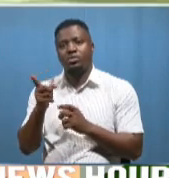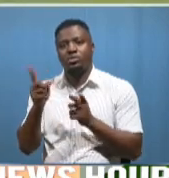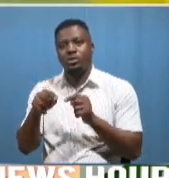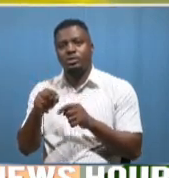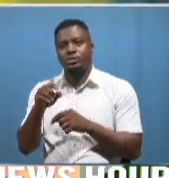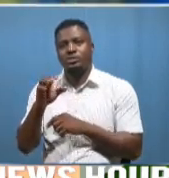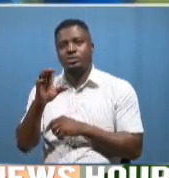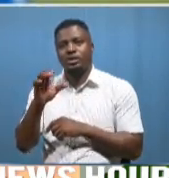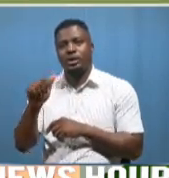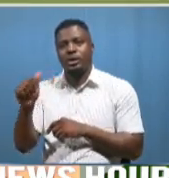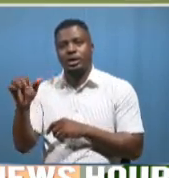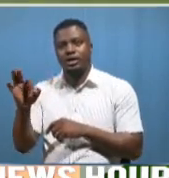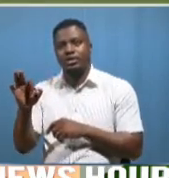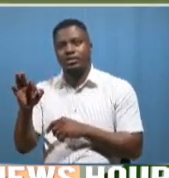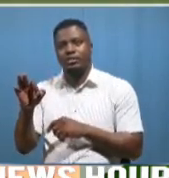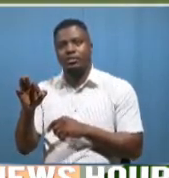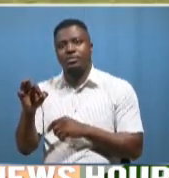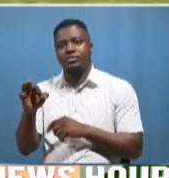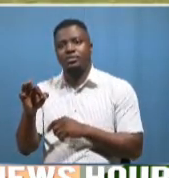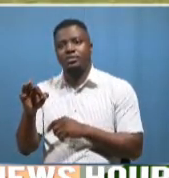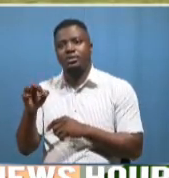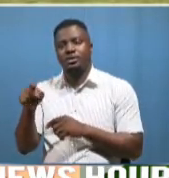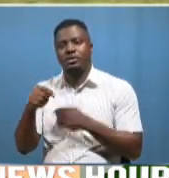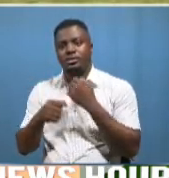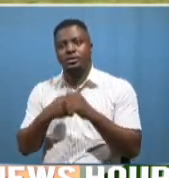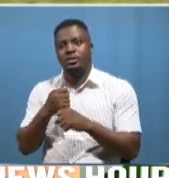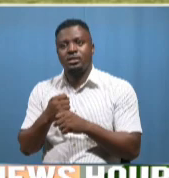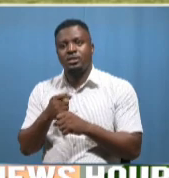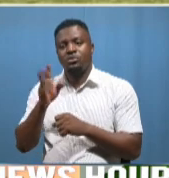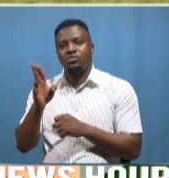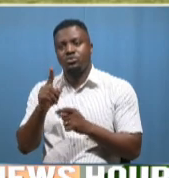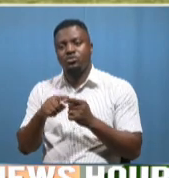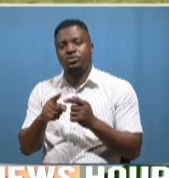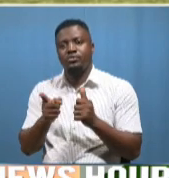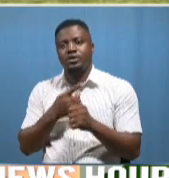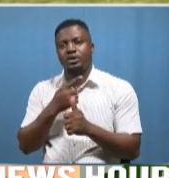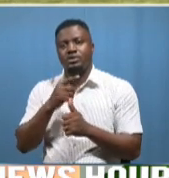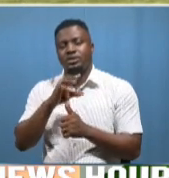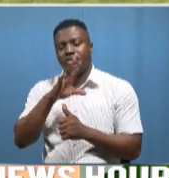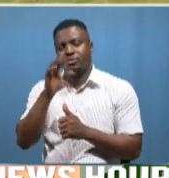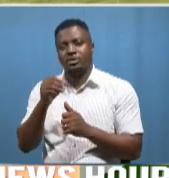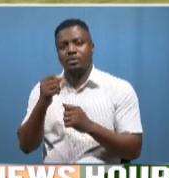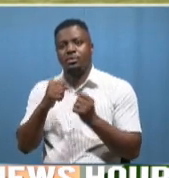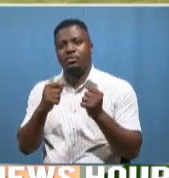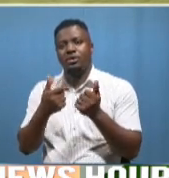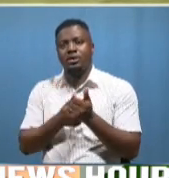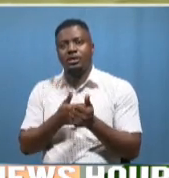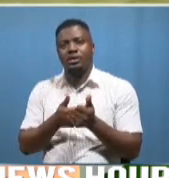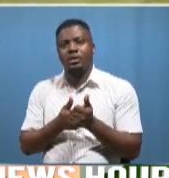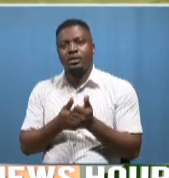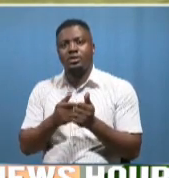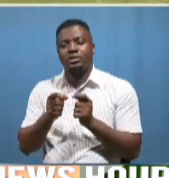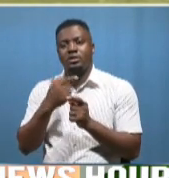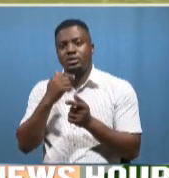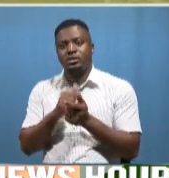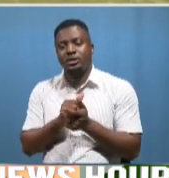2021 when CAAF last hosted an event. This year's event is due to be the first Africa Para Games. The CAAF also stated